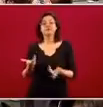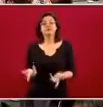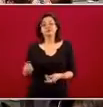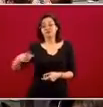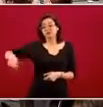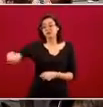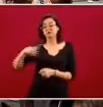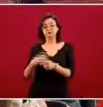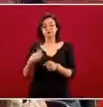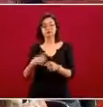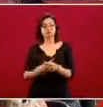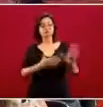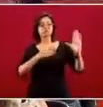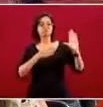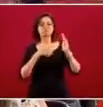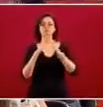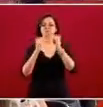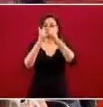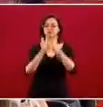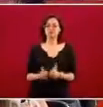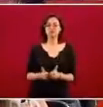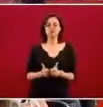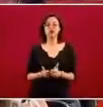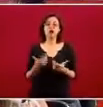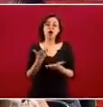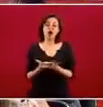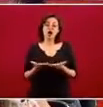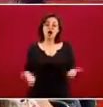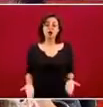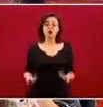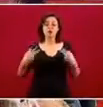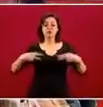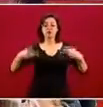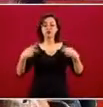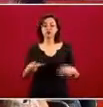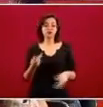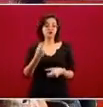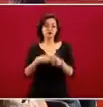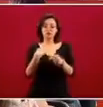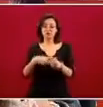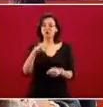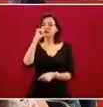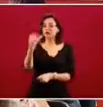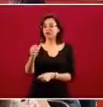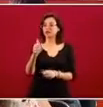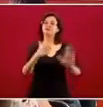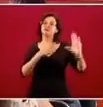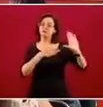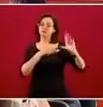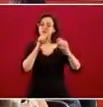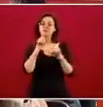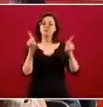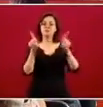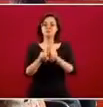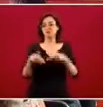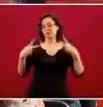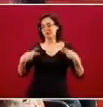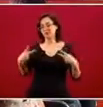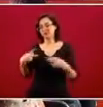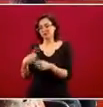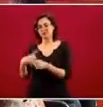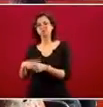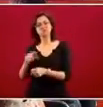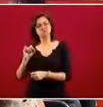and fill my prescription for me. We can see that commitment. That commitment made by the